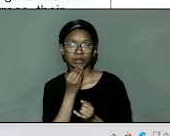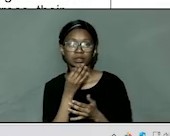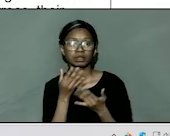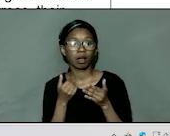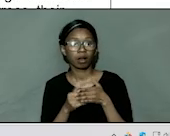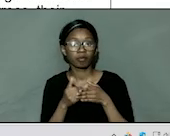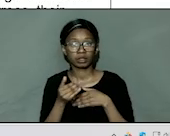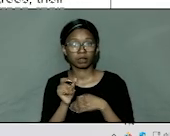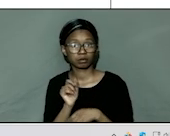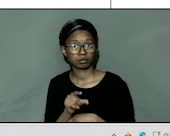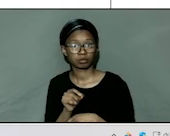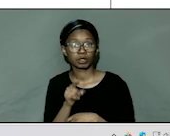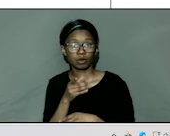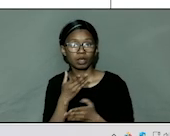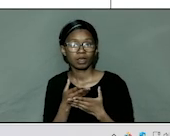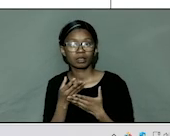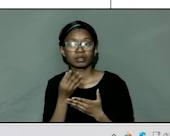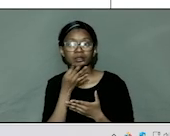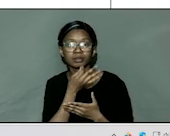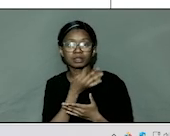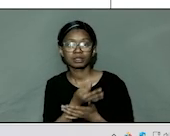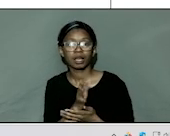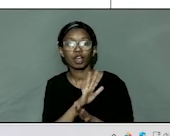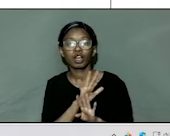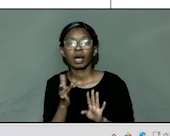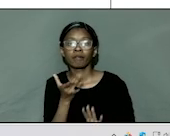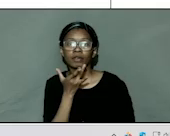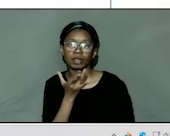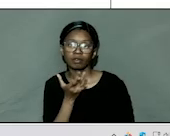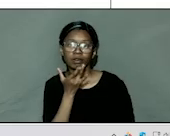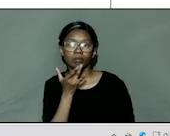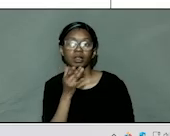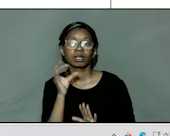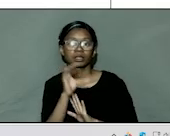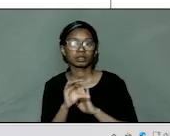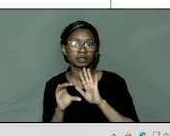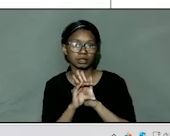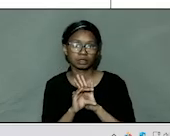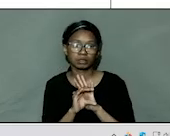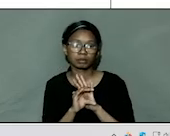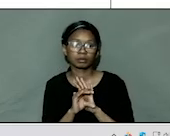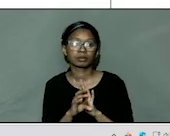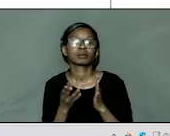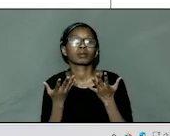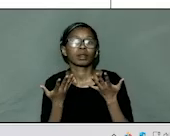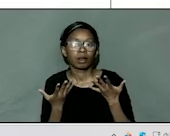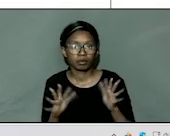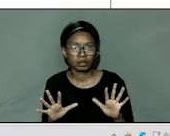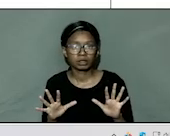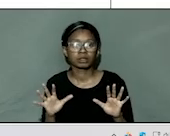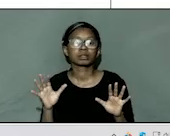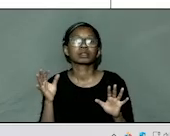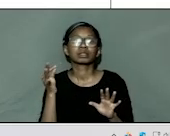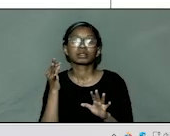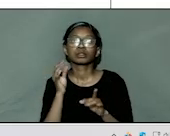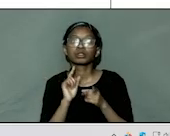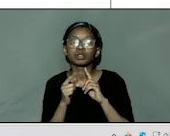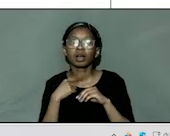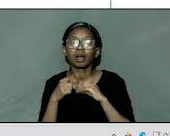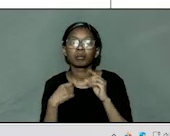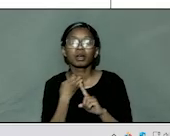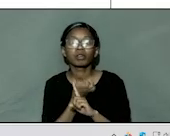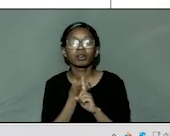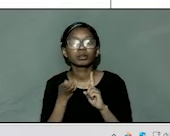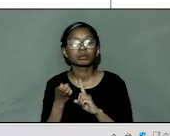state the unfavorable what? Characteristic after mentioning the environmental